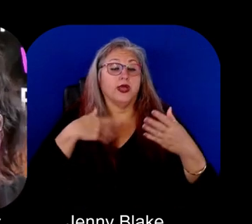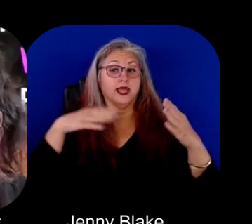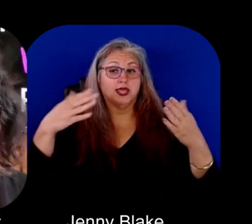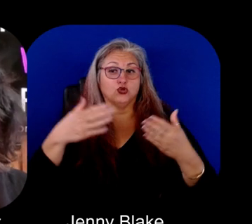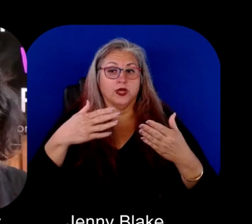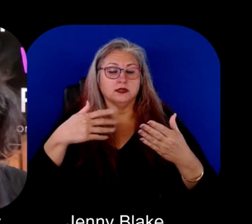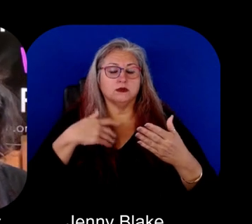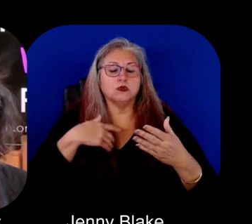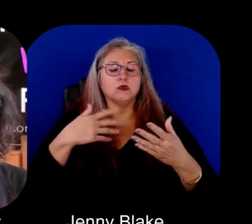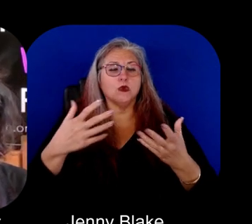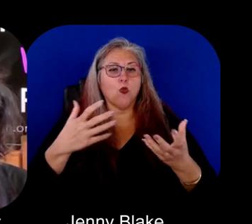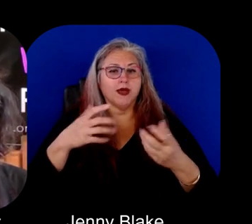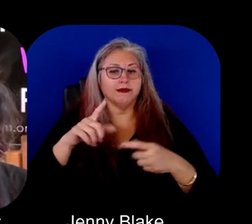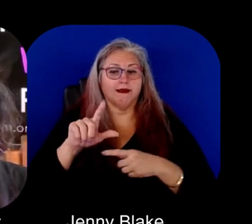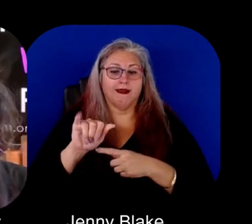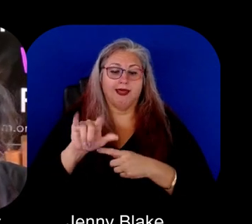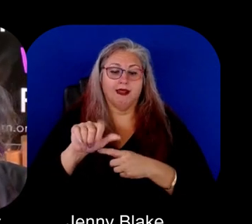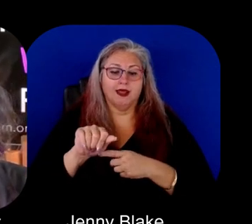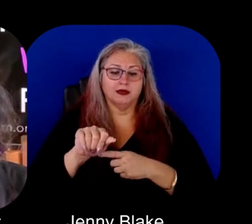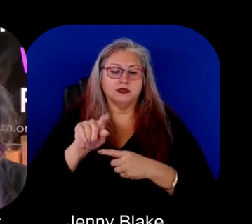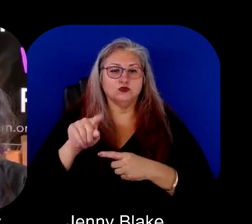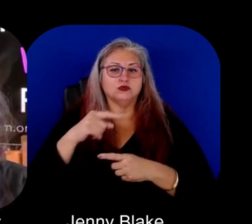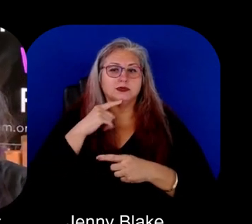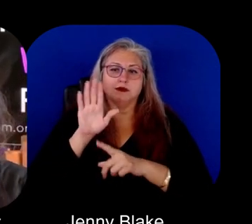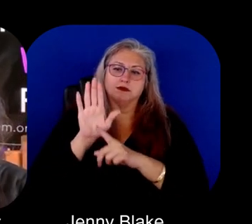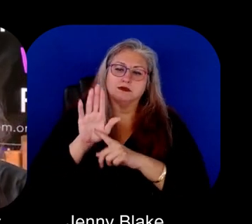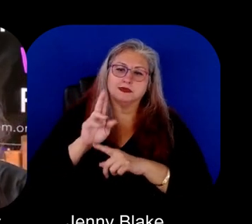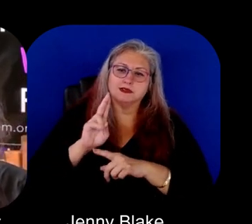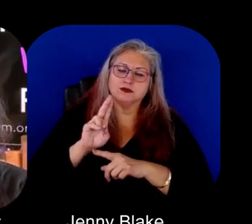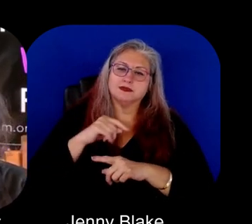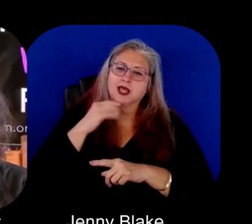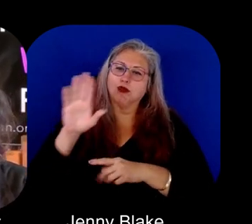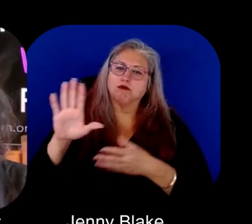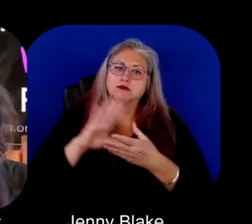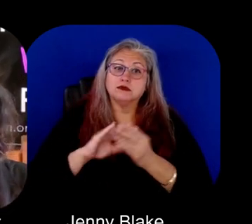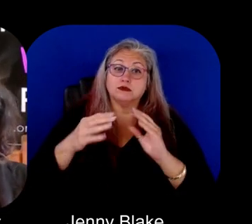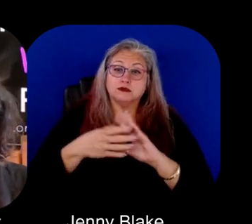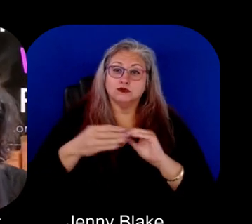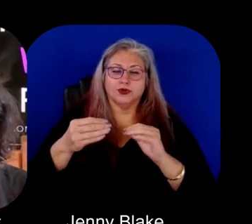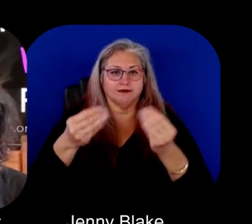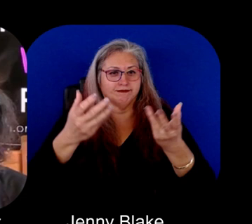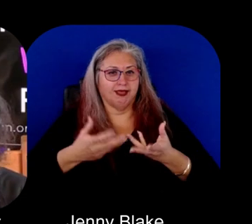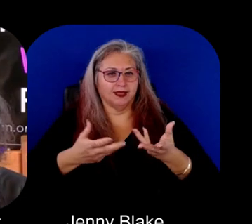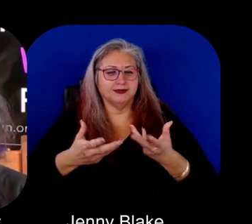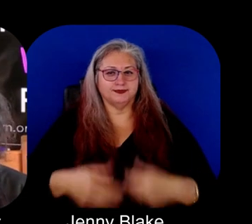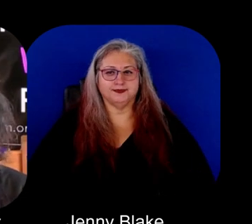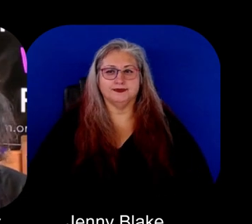we want to have Leila tell her history, her story to us.